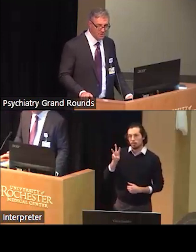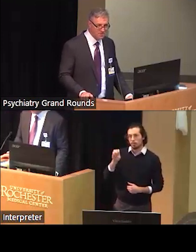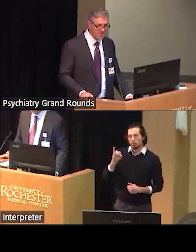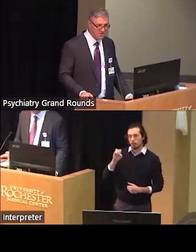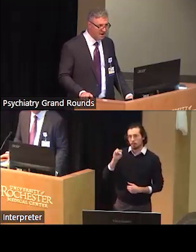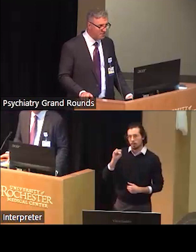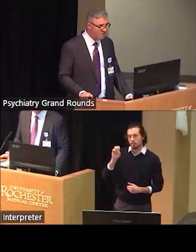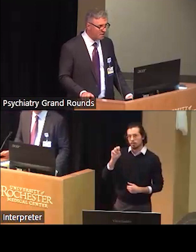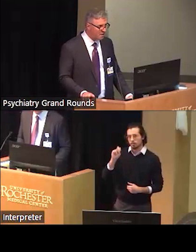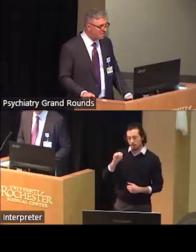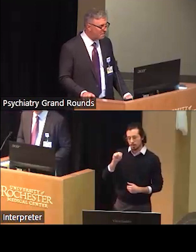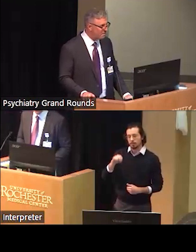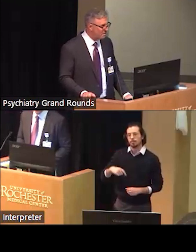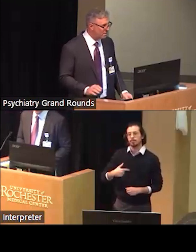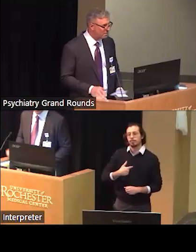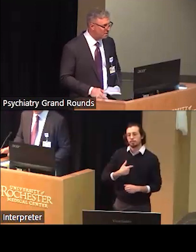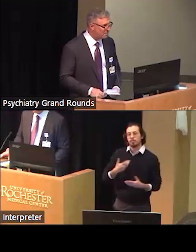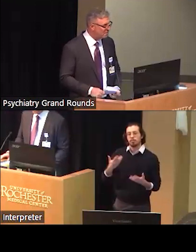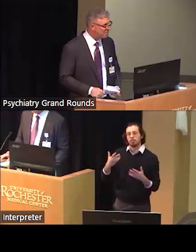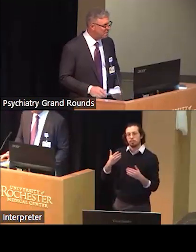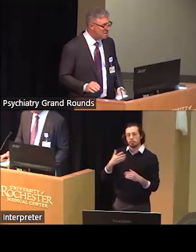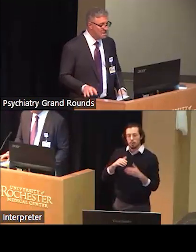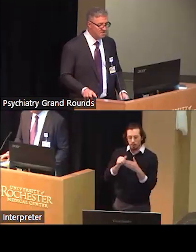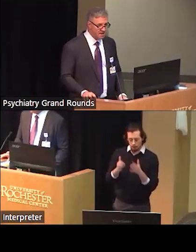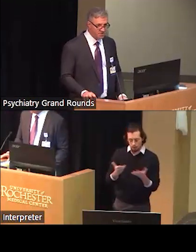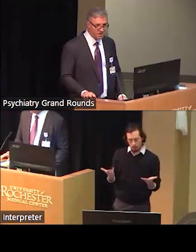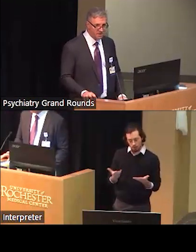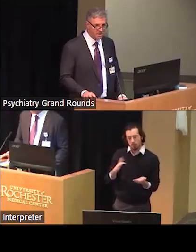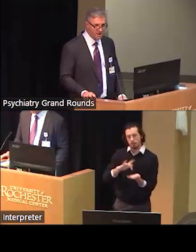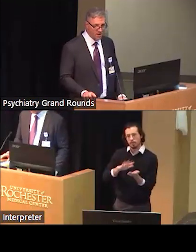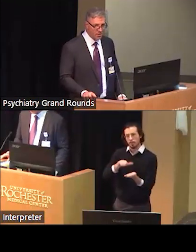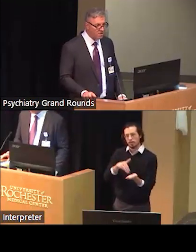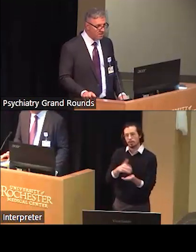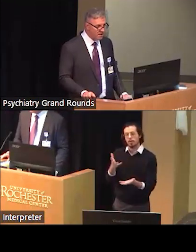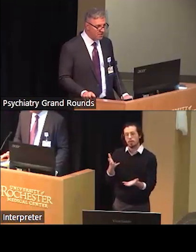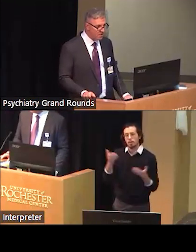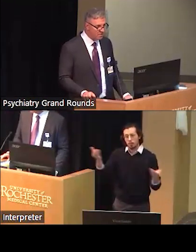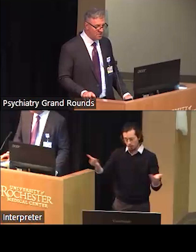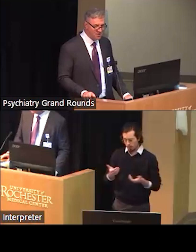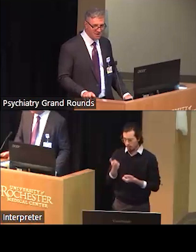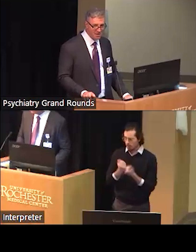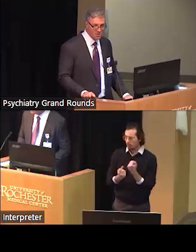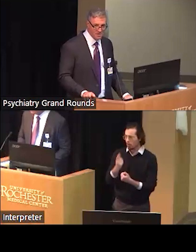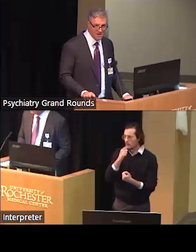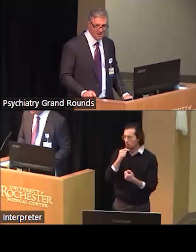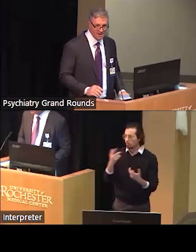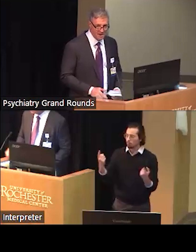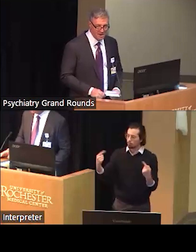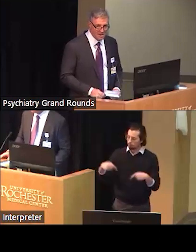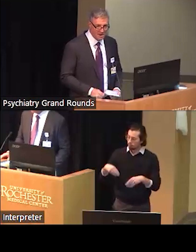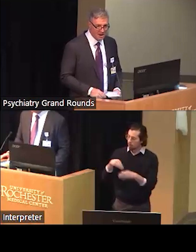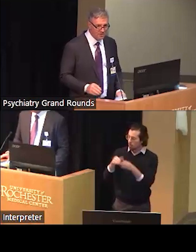of the Fellowship in Psychiatry and Law here at the University of Rochester Medical Center, and want to welcome everyone who's come to